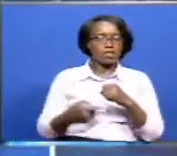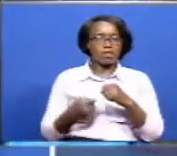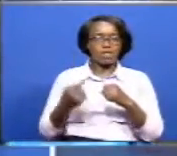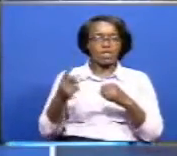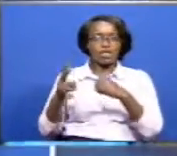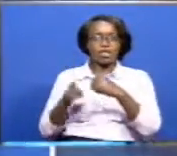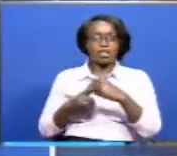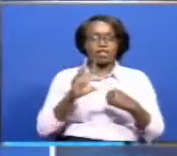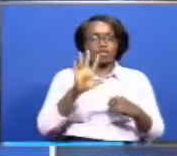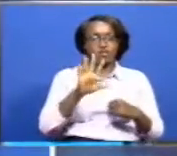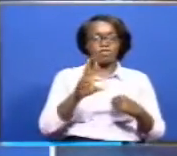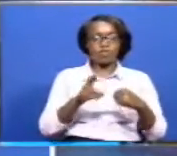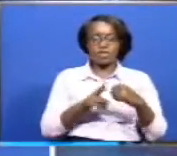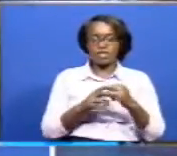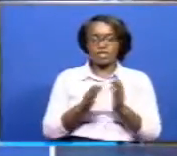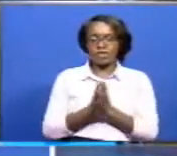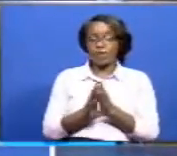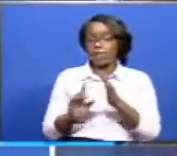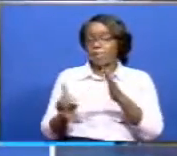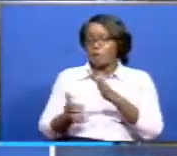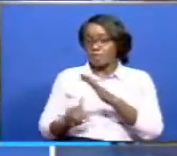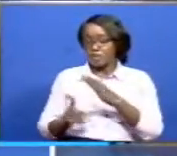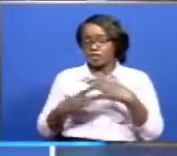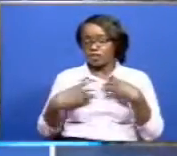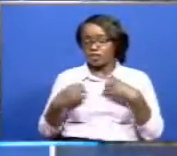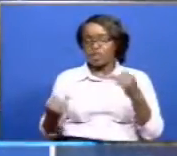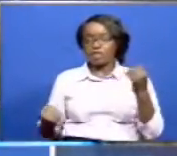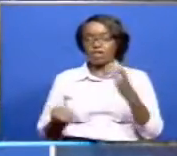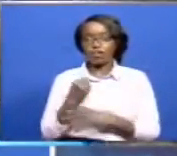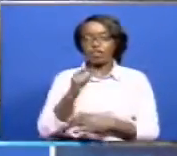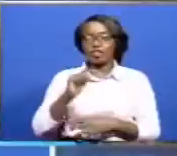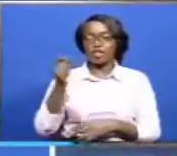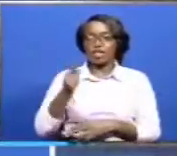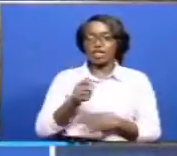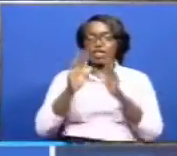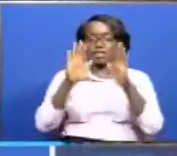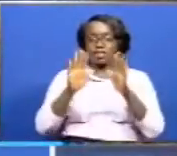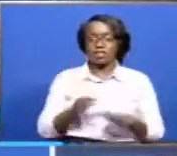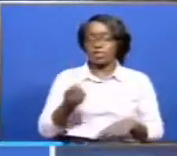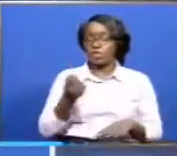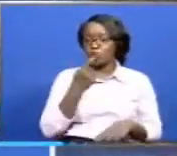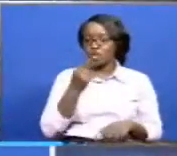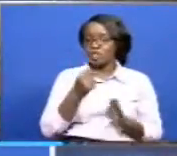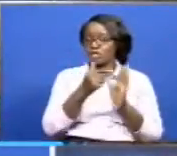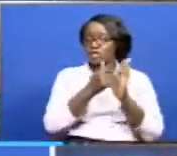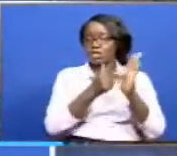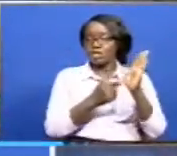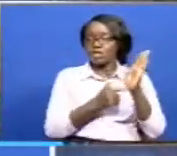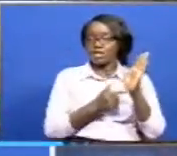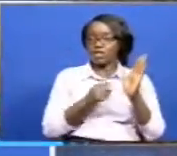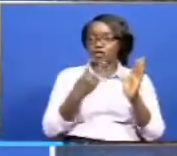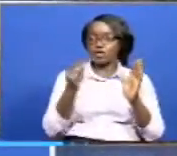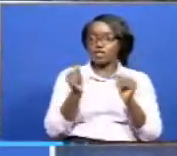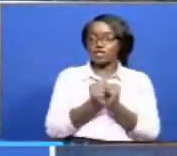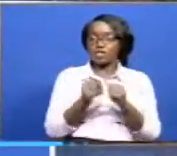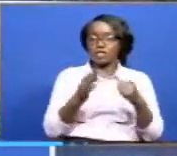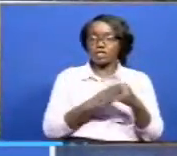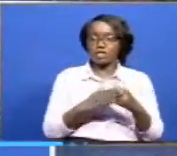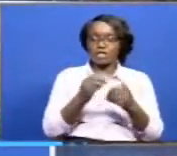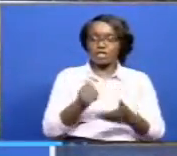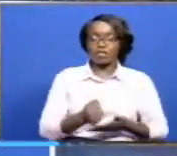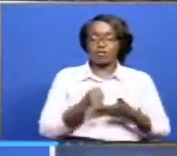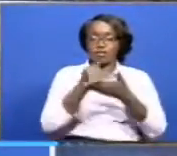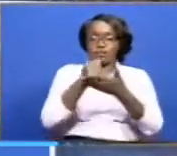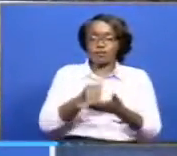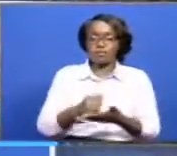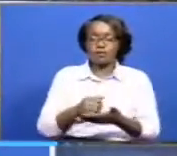6,757. Meanwhile, the Ministry of Health has launched the Kenya Essential Medicines List 2019 as an intervention in the fight